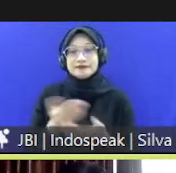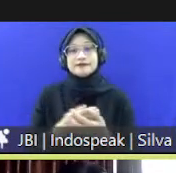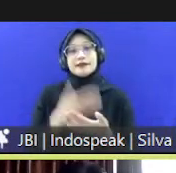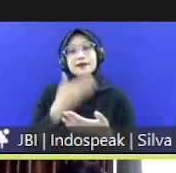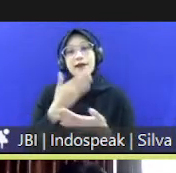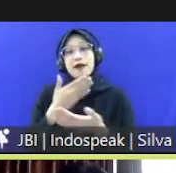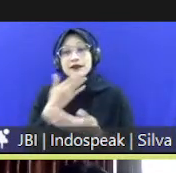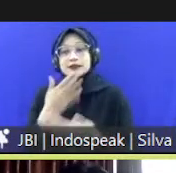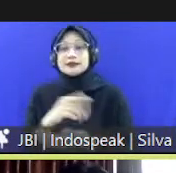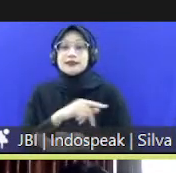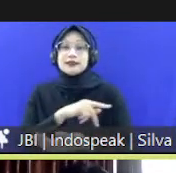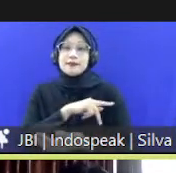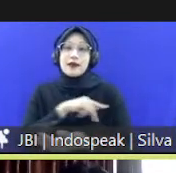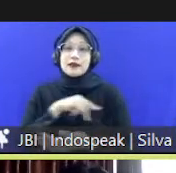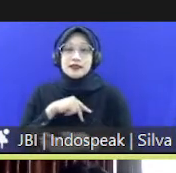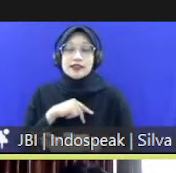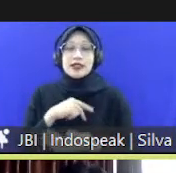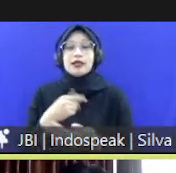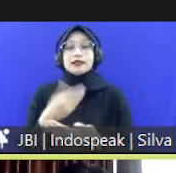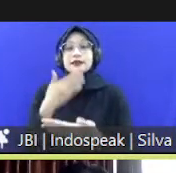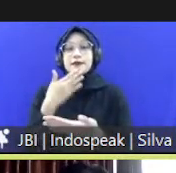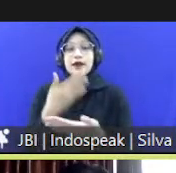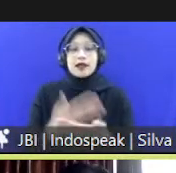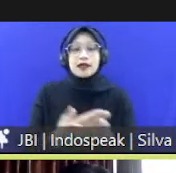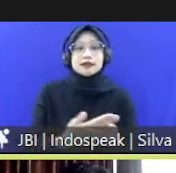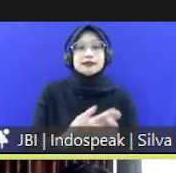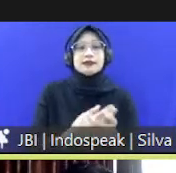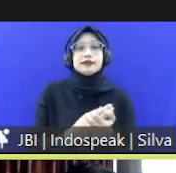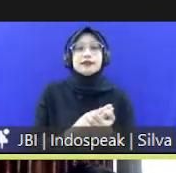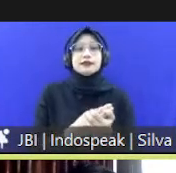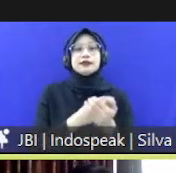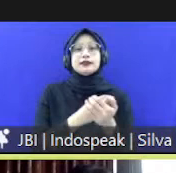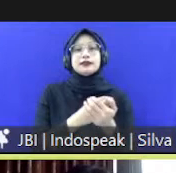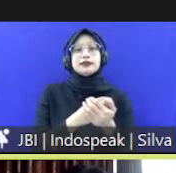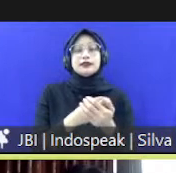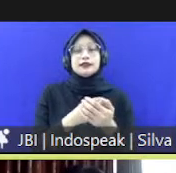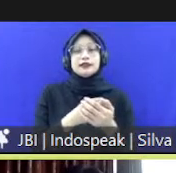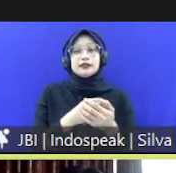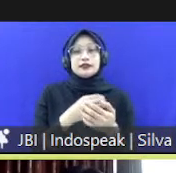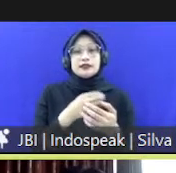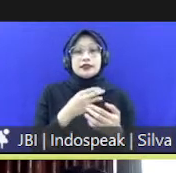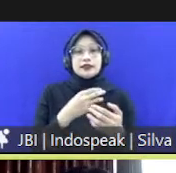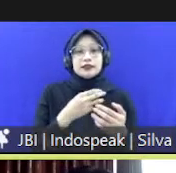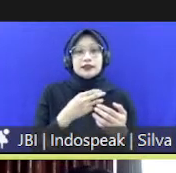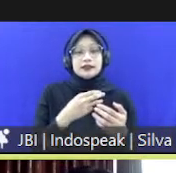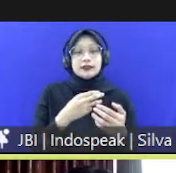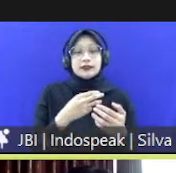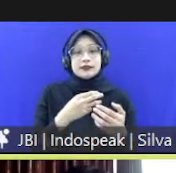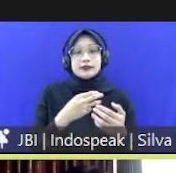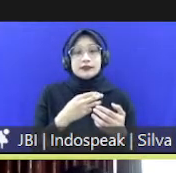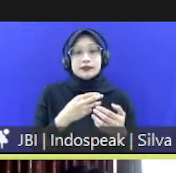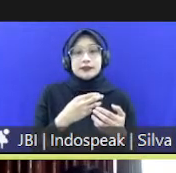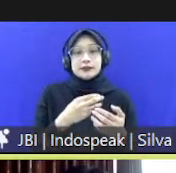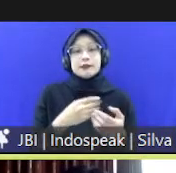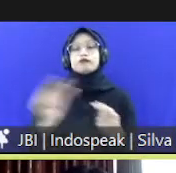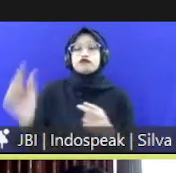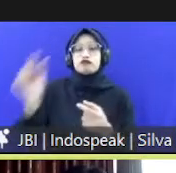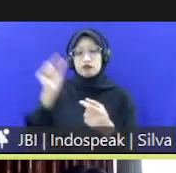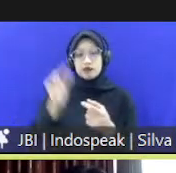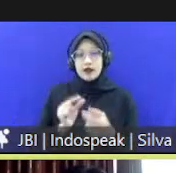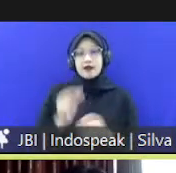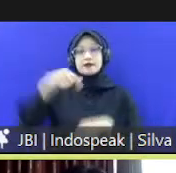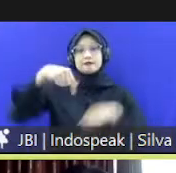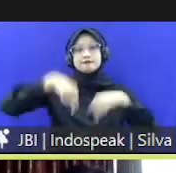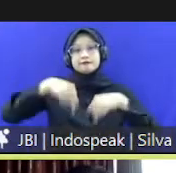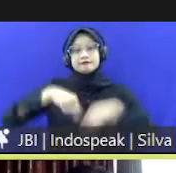you for Dr. Firman and Dr. Aryan for inviting us to the great presentation today, 2021